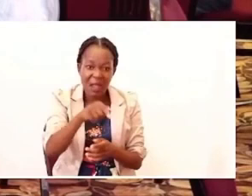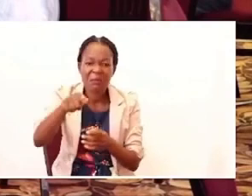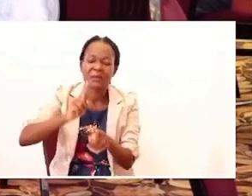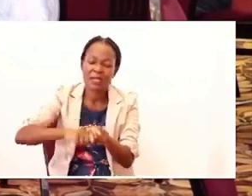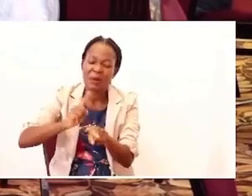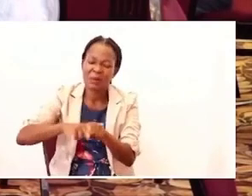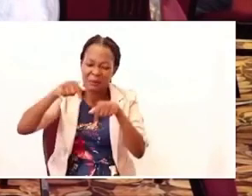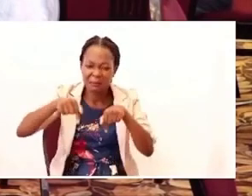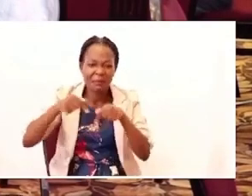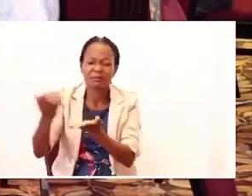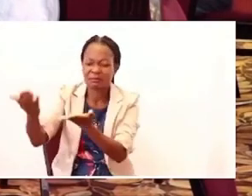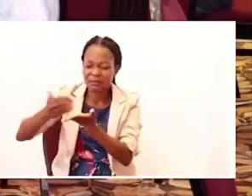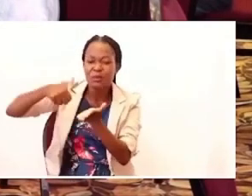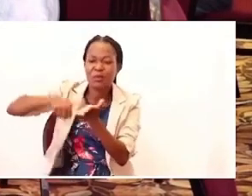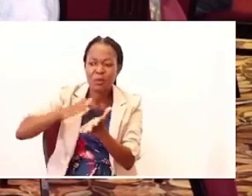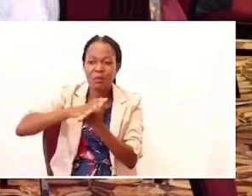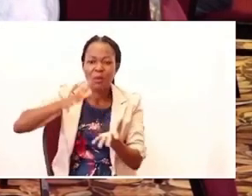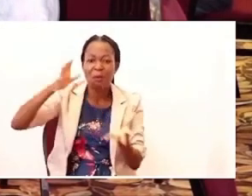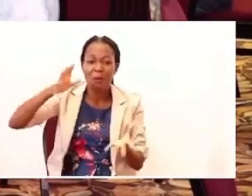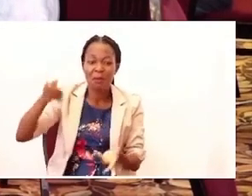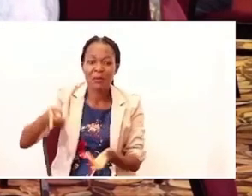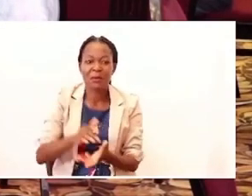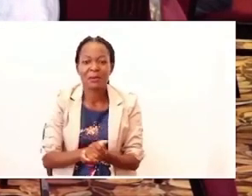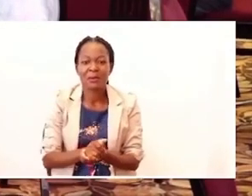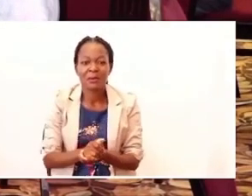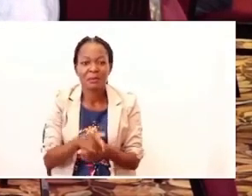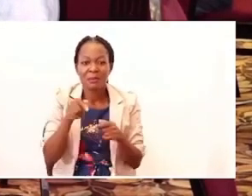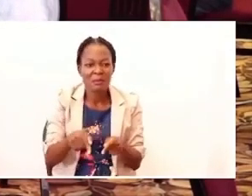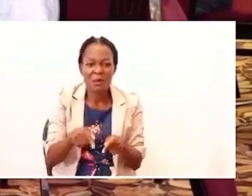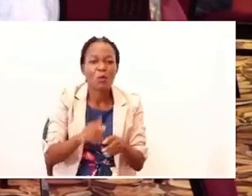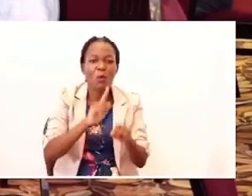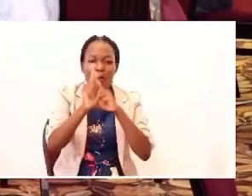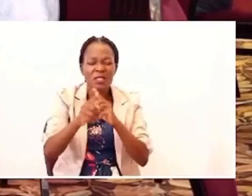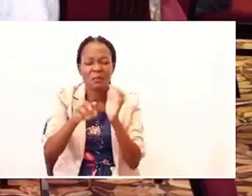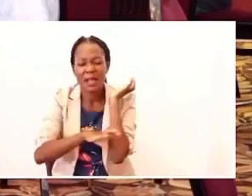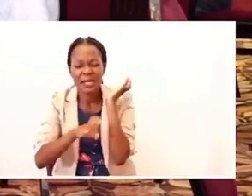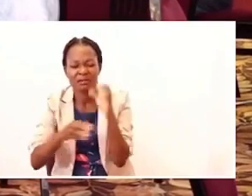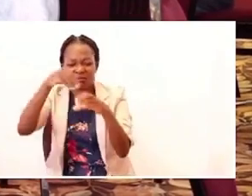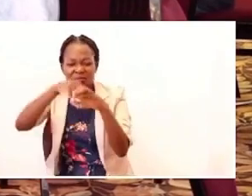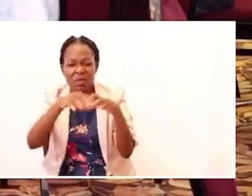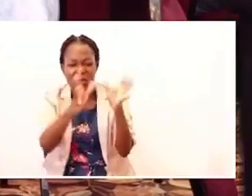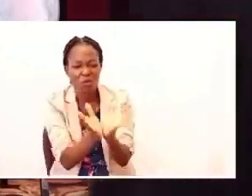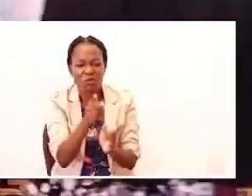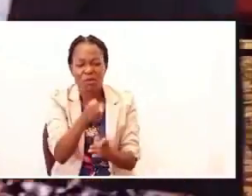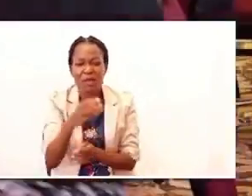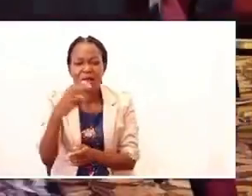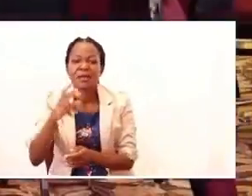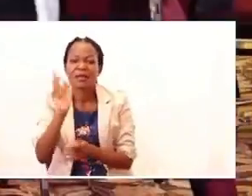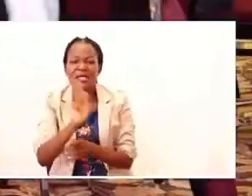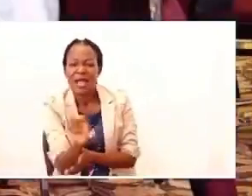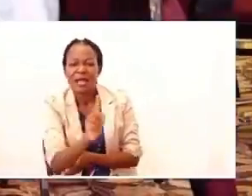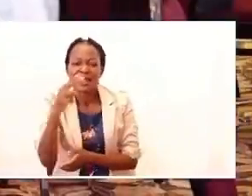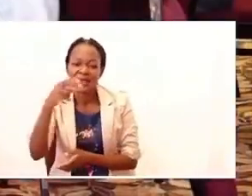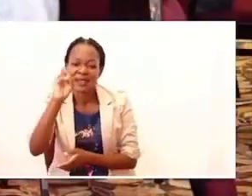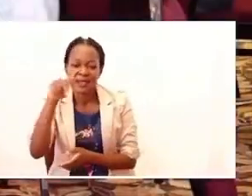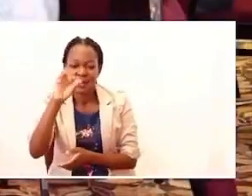and planned debts than non-HIPC countries. because the non-HIPIC countries were already in stronger